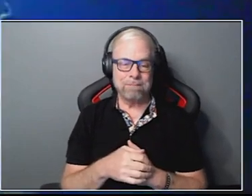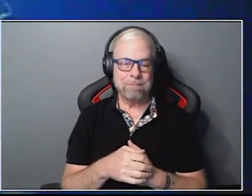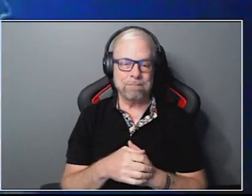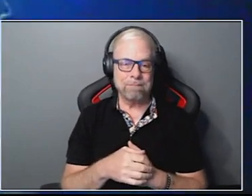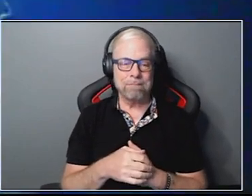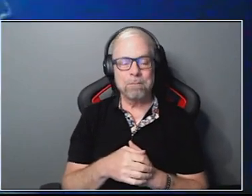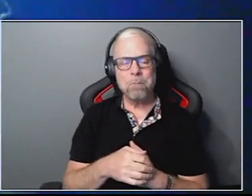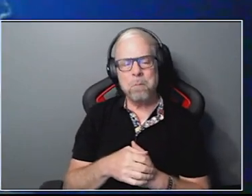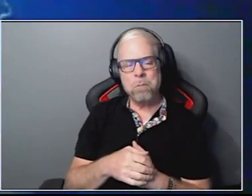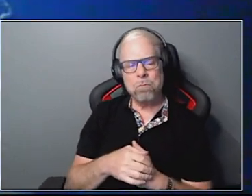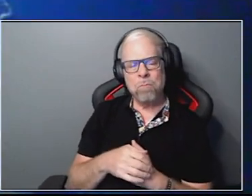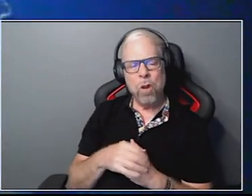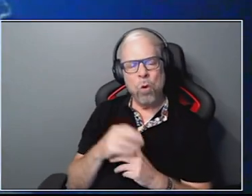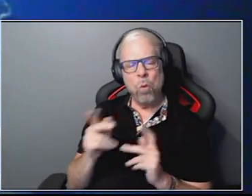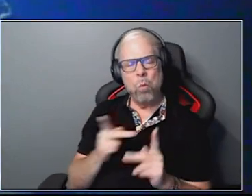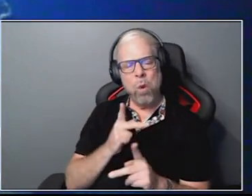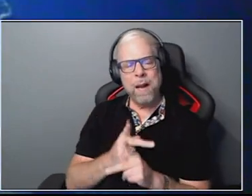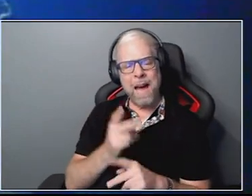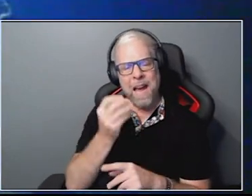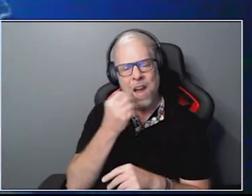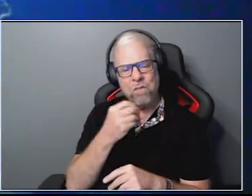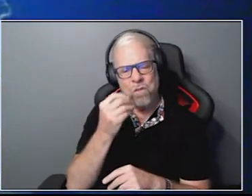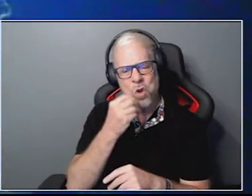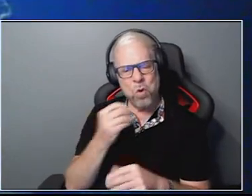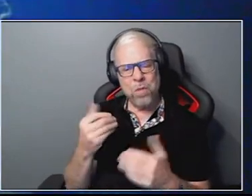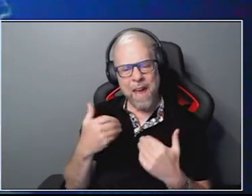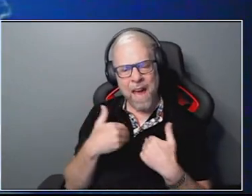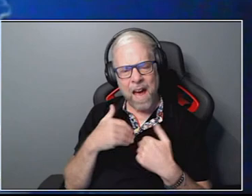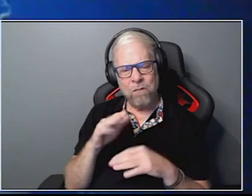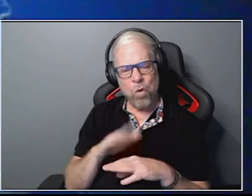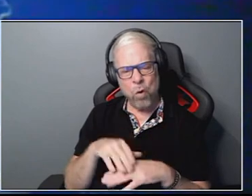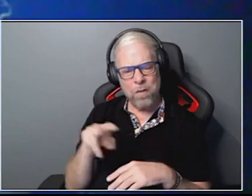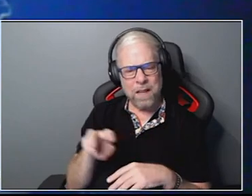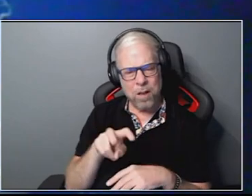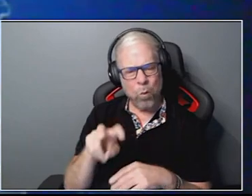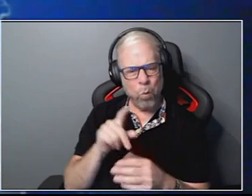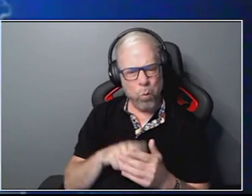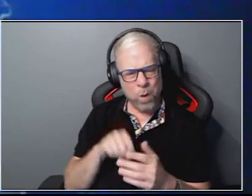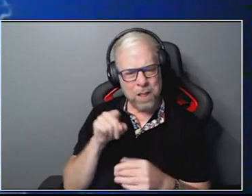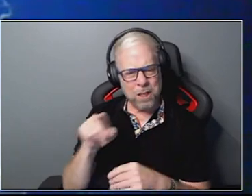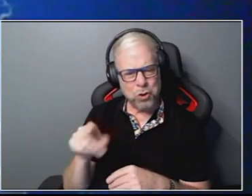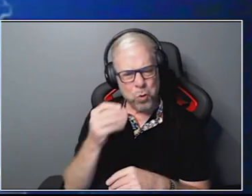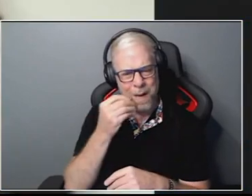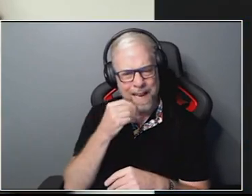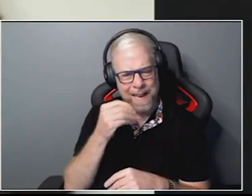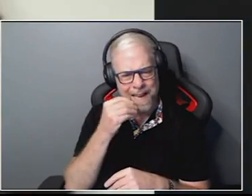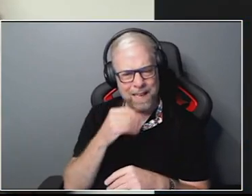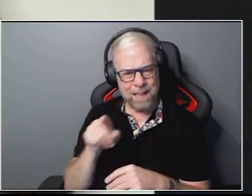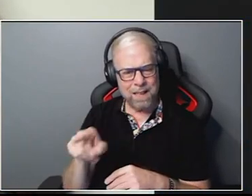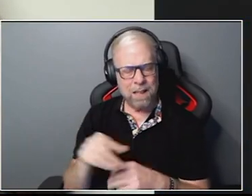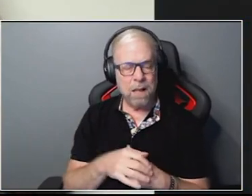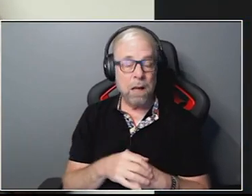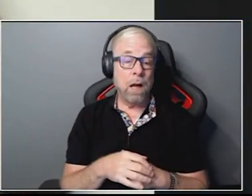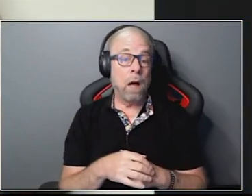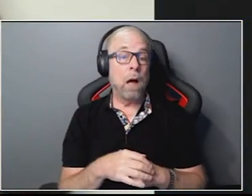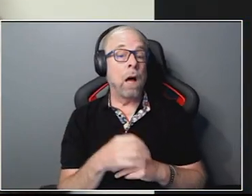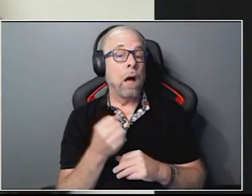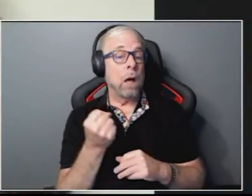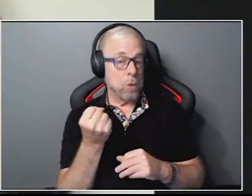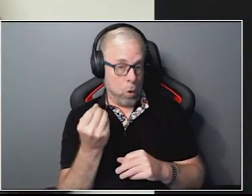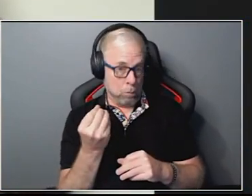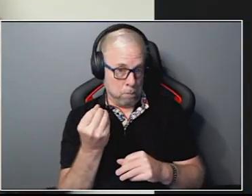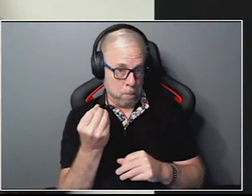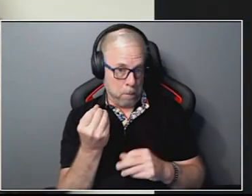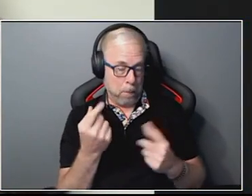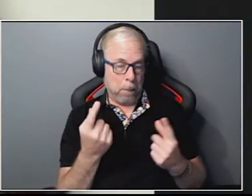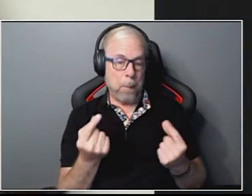And what type of food did they have on the expedition? What did you eat on the expedition? So what we did was